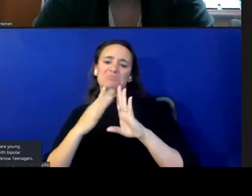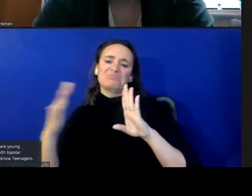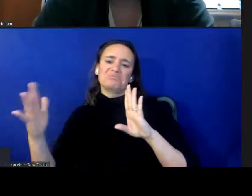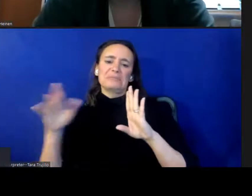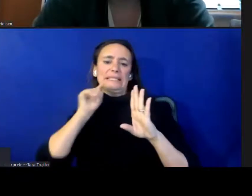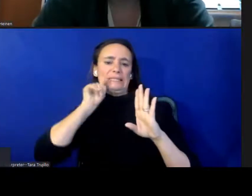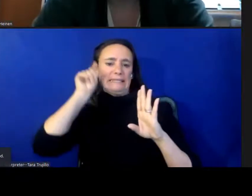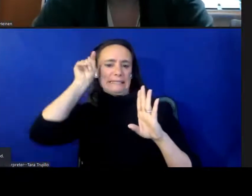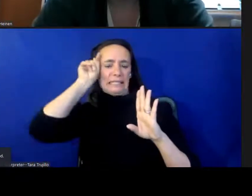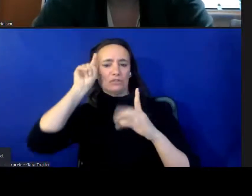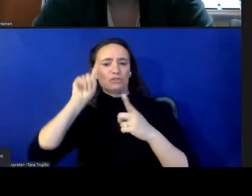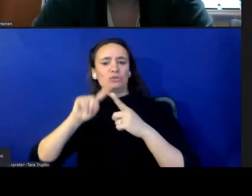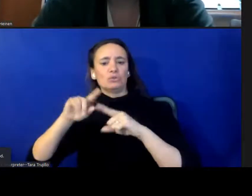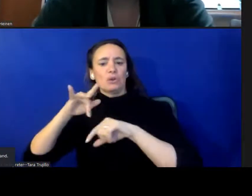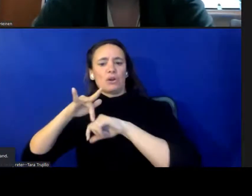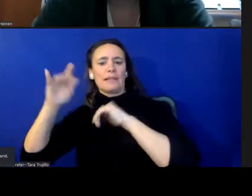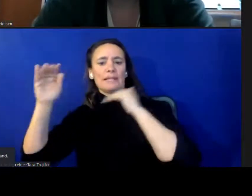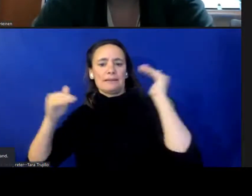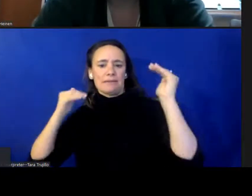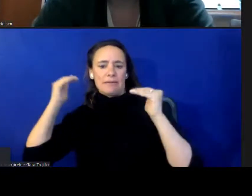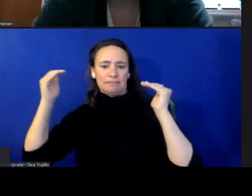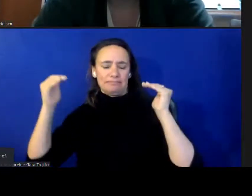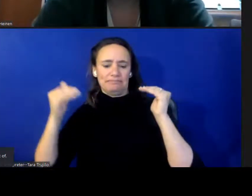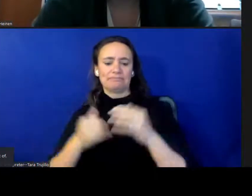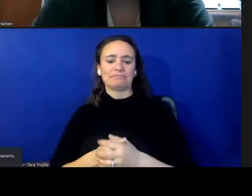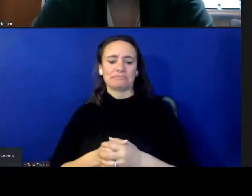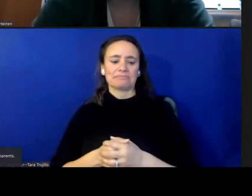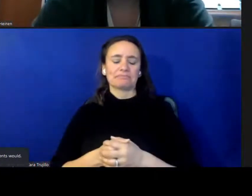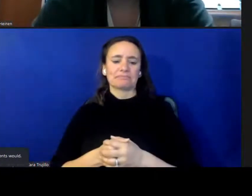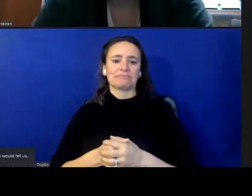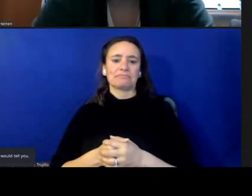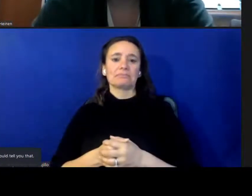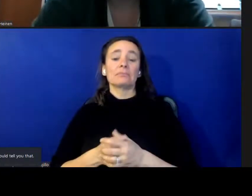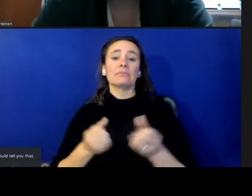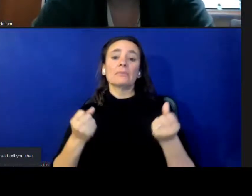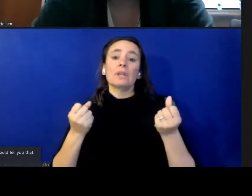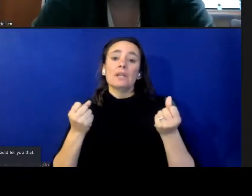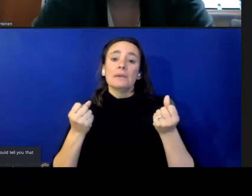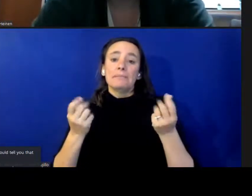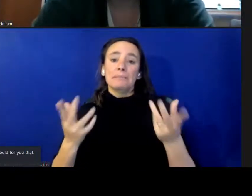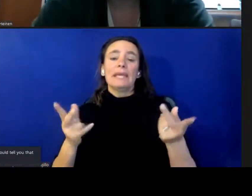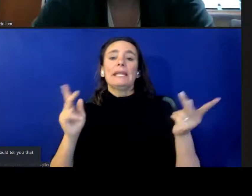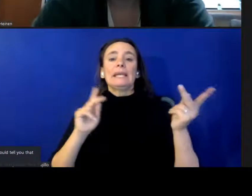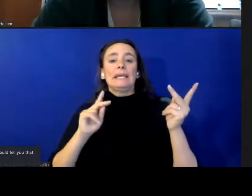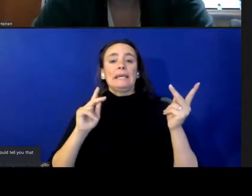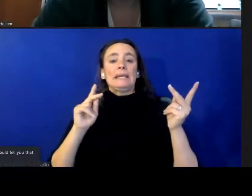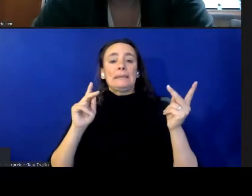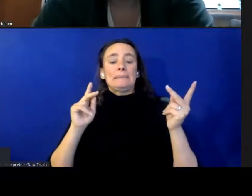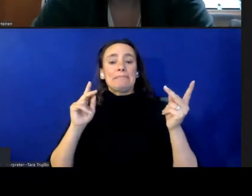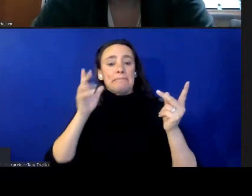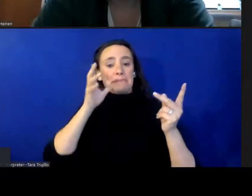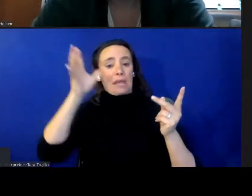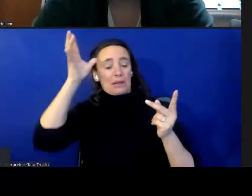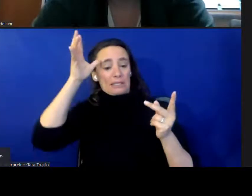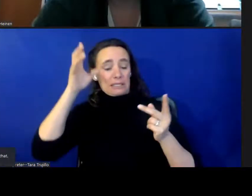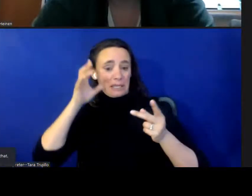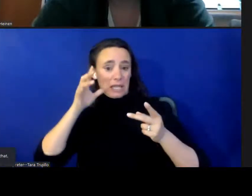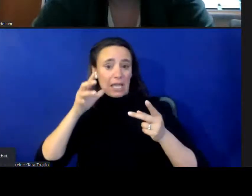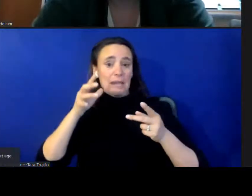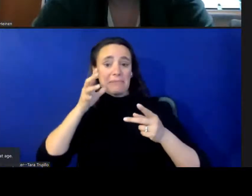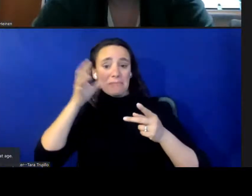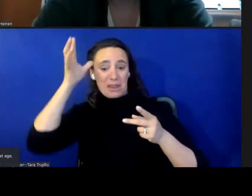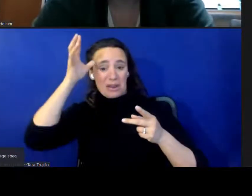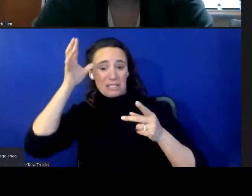early adulthood. And I think a lot of parents would tell you that parenting young folks in that